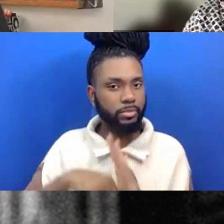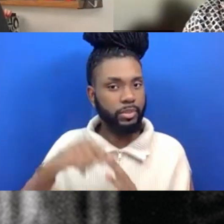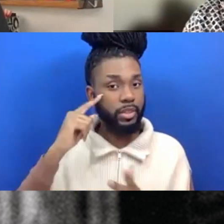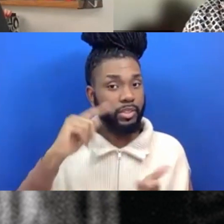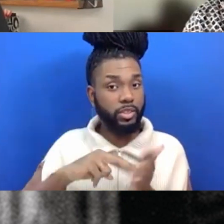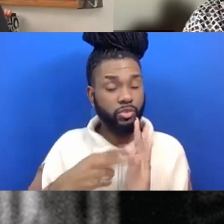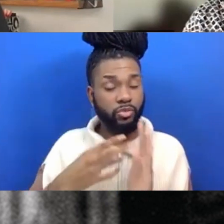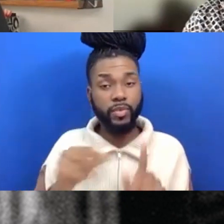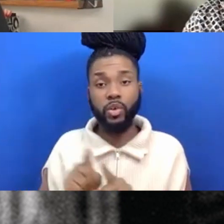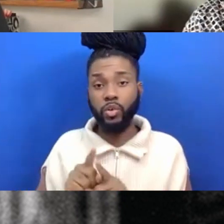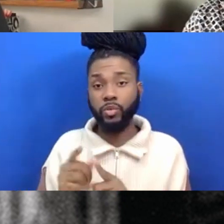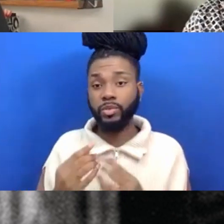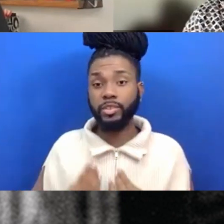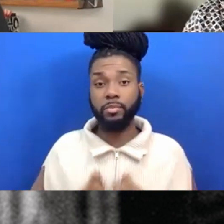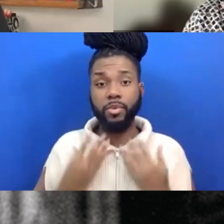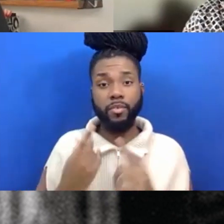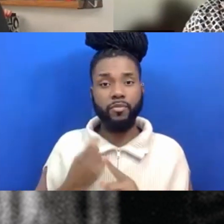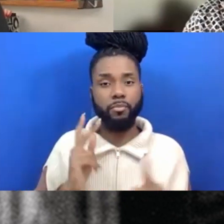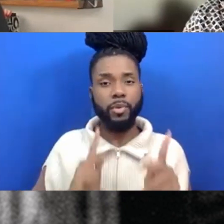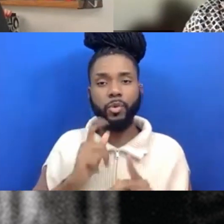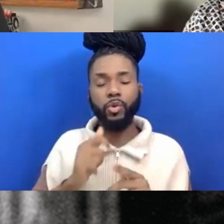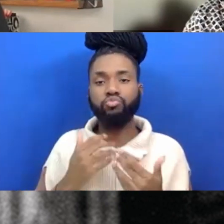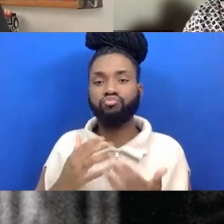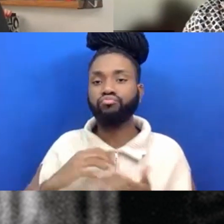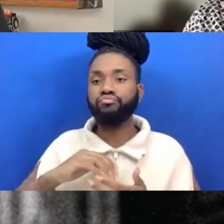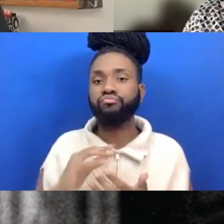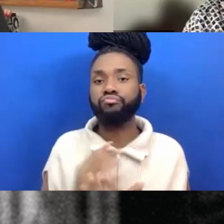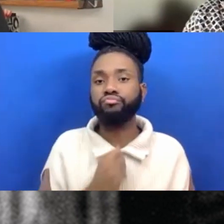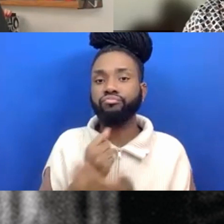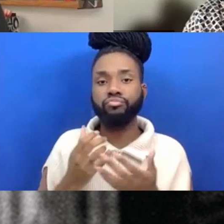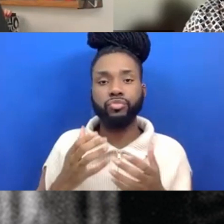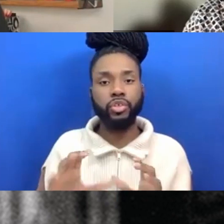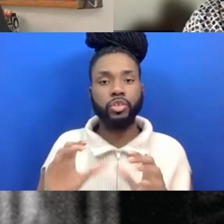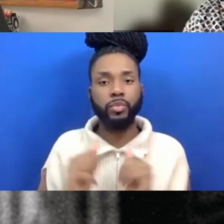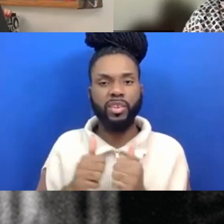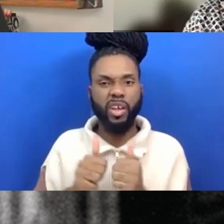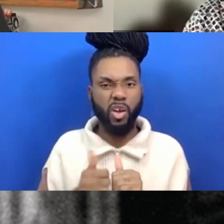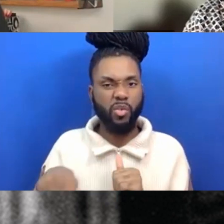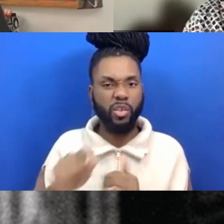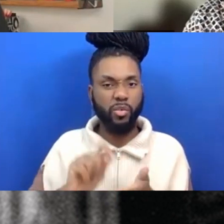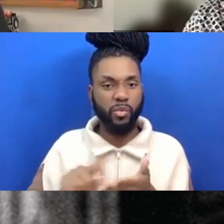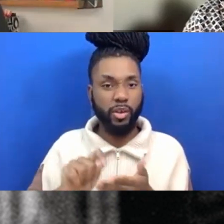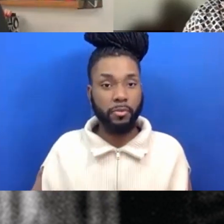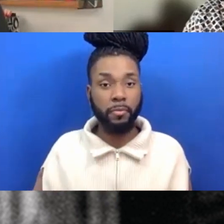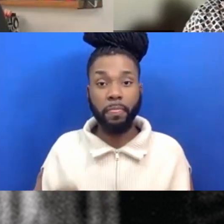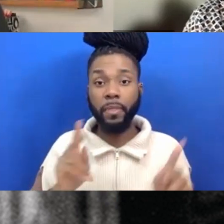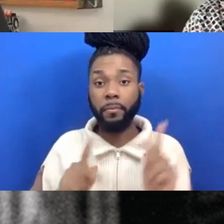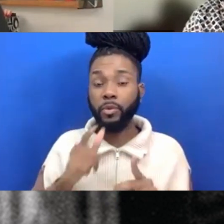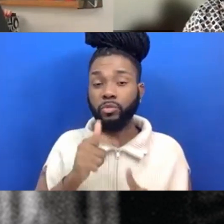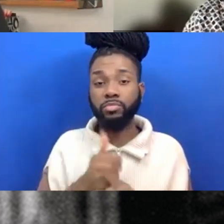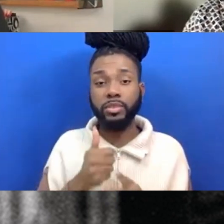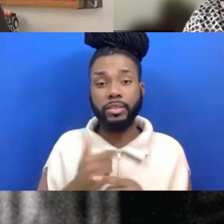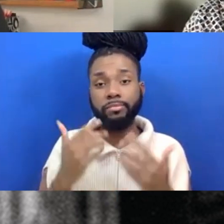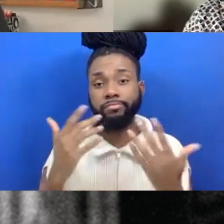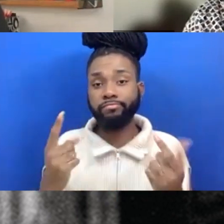inspired by those who take chances with how they write. You know, those who put themselves at risk.